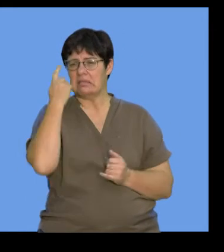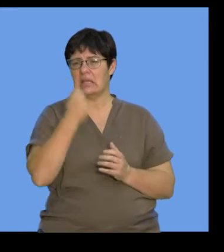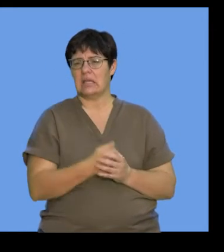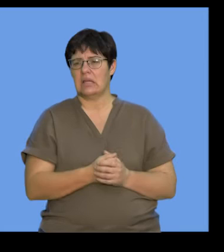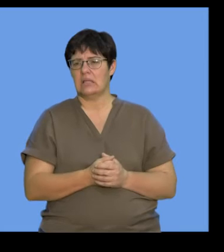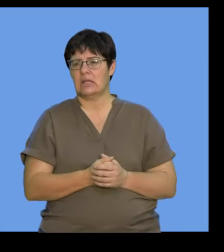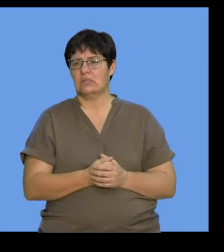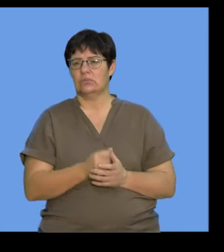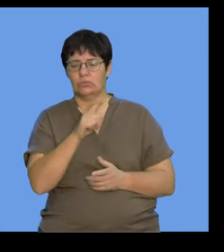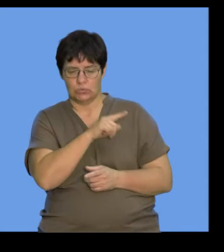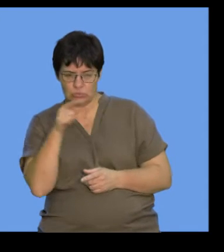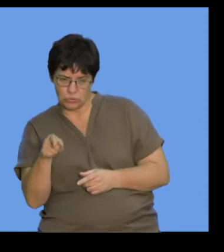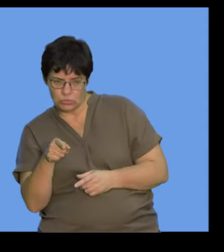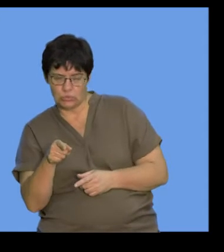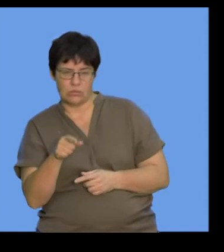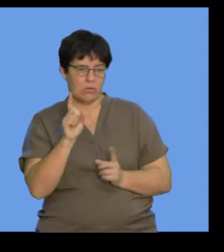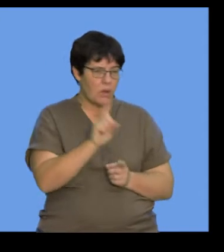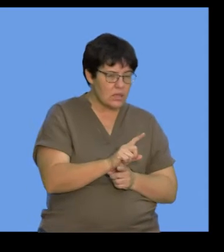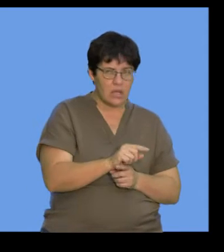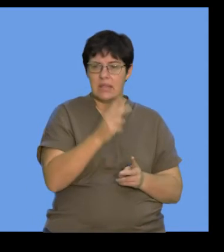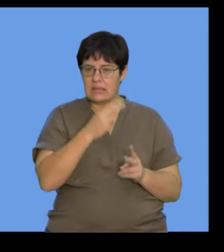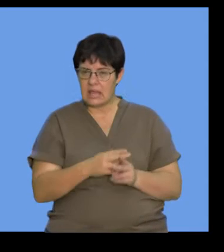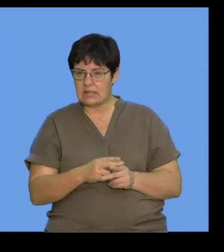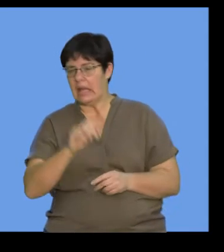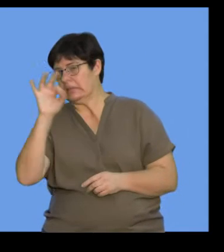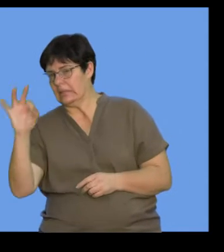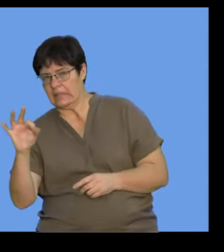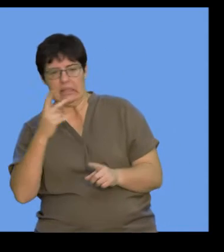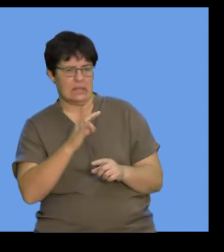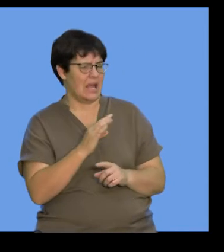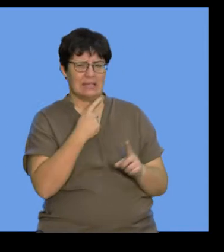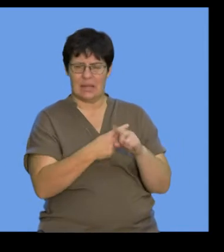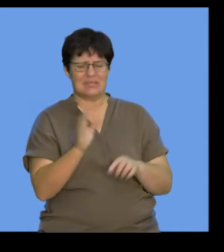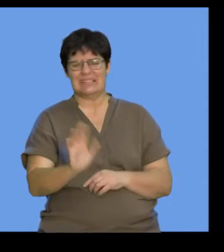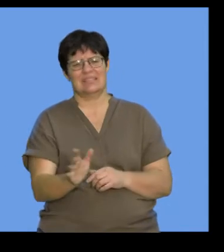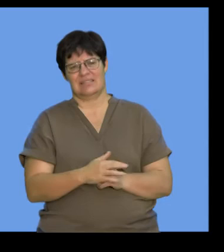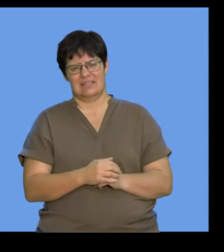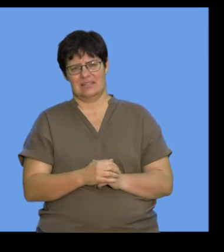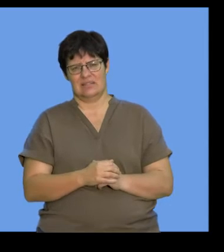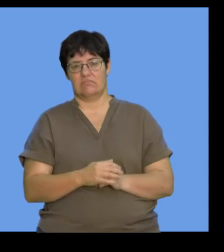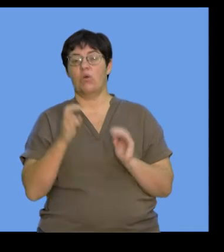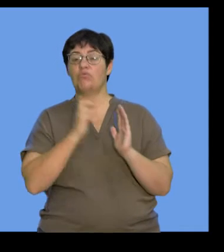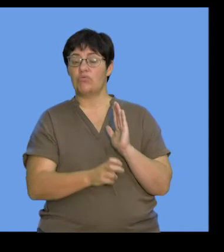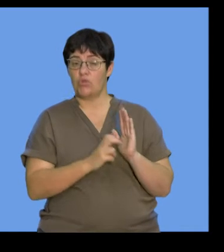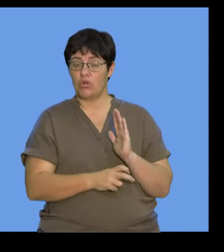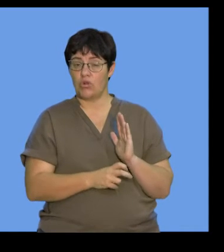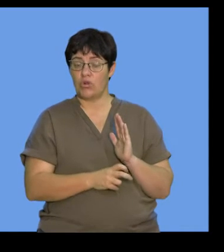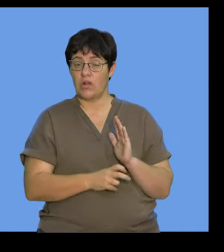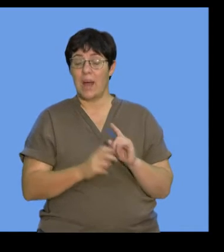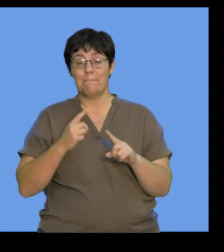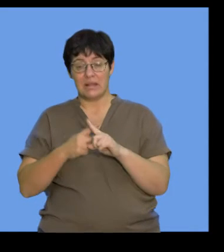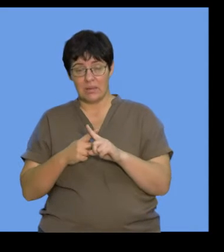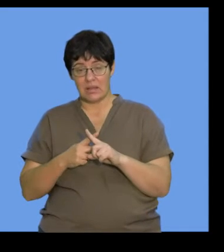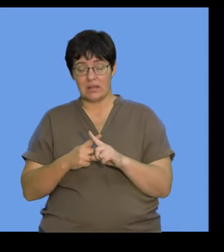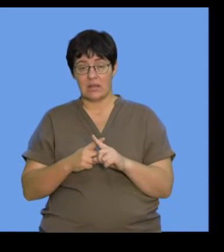the mistake of thinking you multiply the 2 with the 1 and then the 3 and the 3. No. Remember, the rule